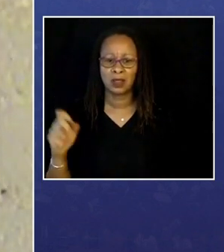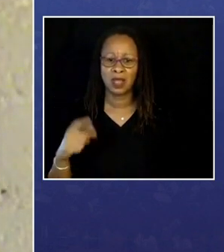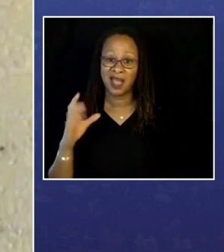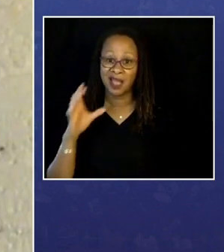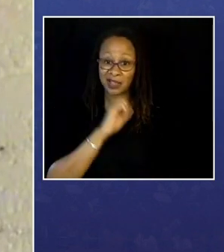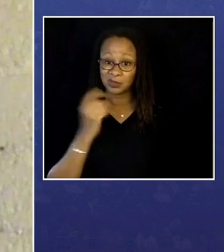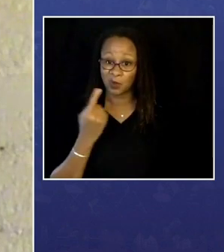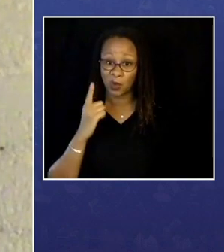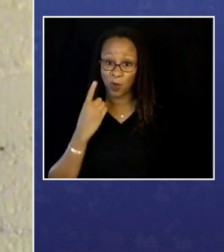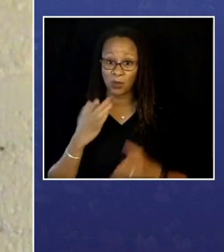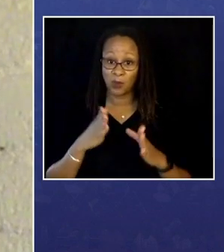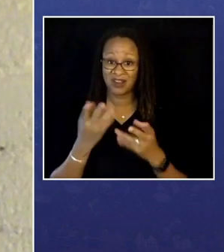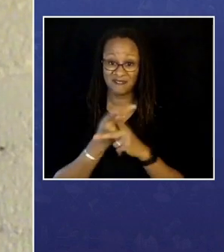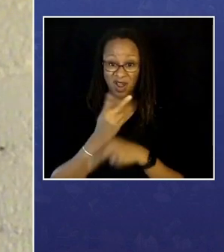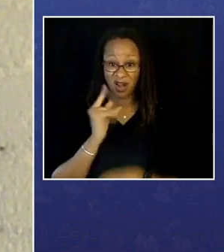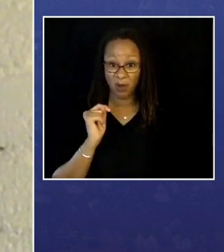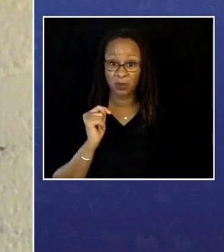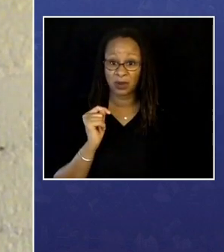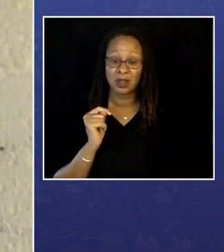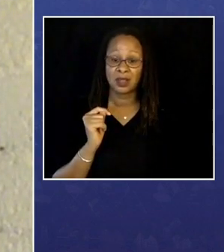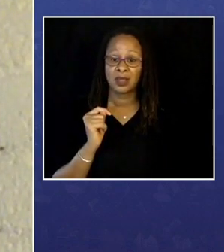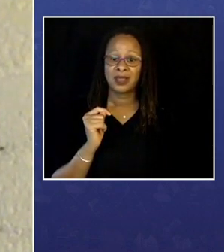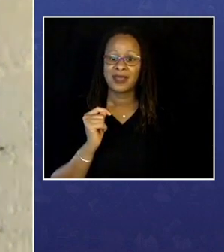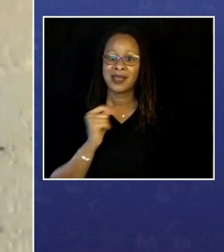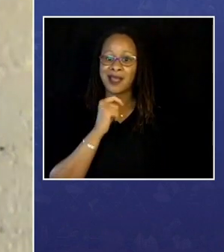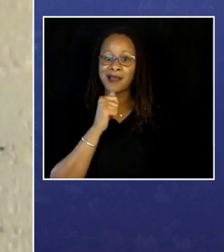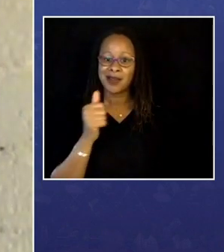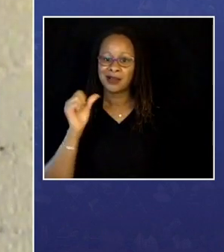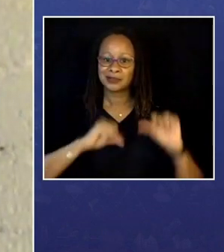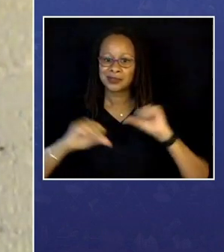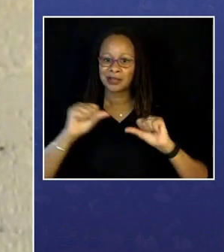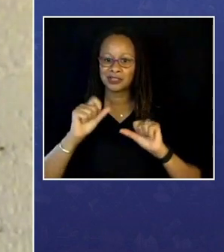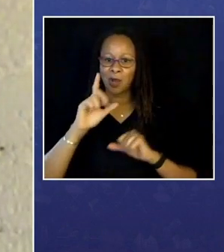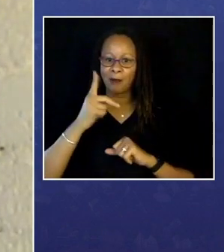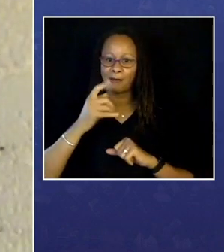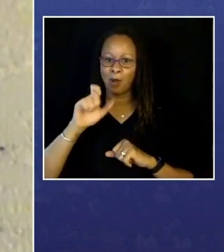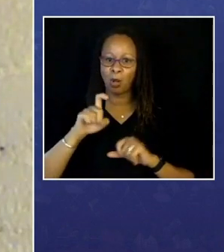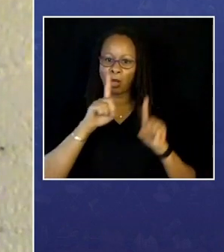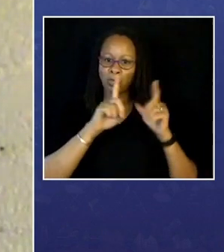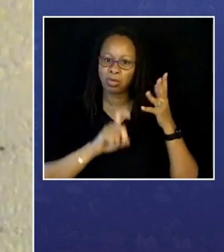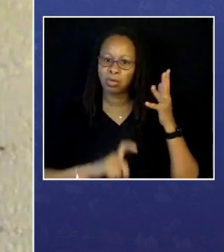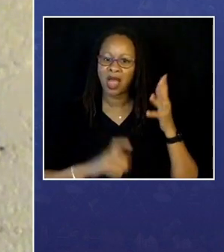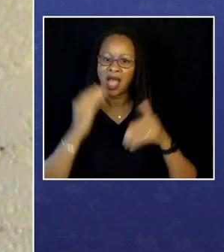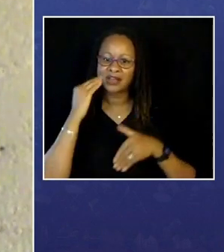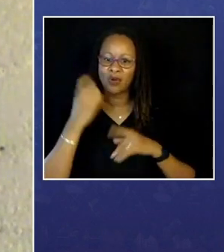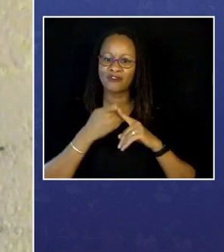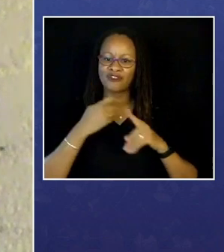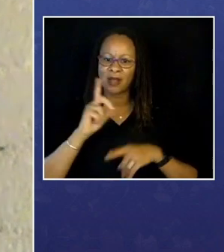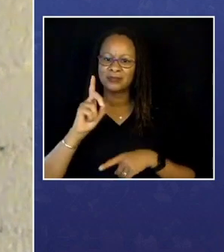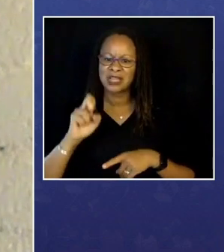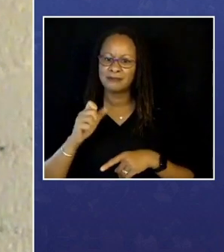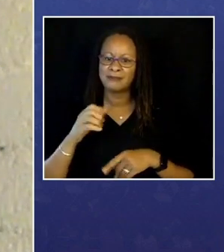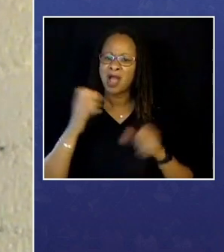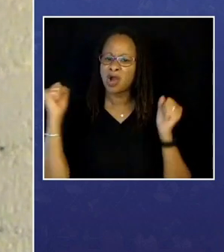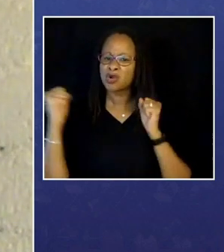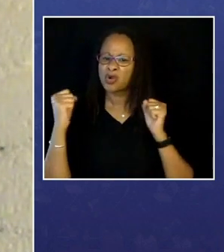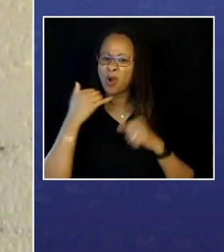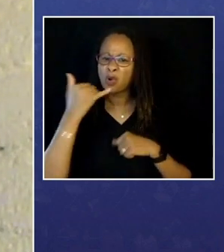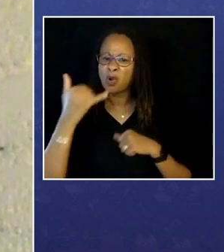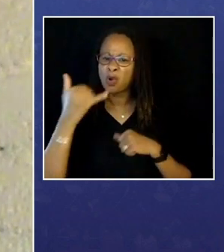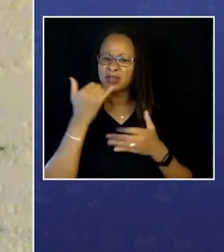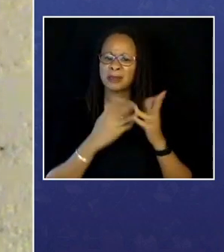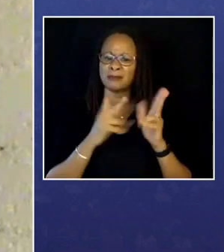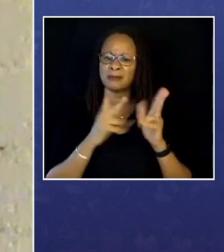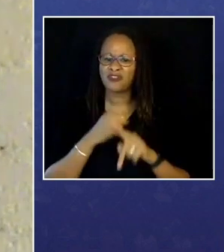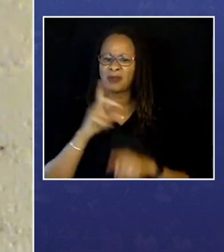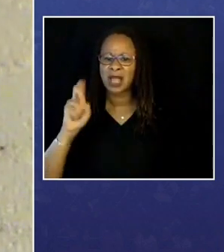I guess there's only one way to find out. A totally unscientific poll of people I know from Delaware. Let's cold call some